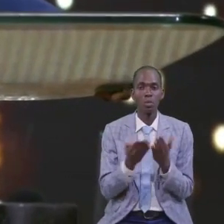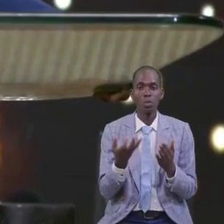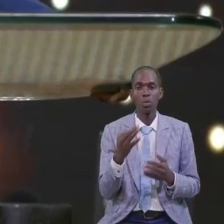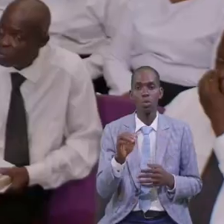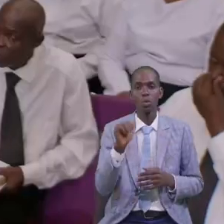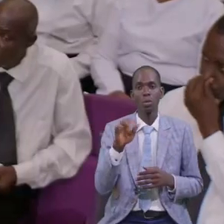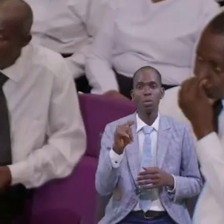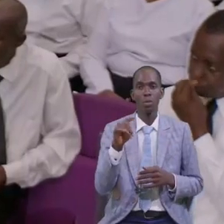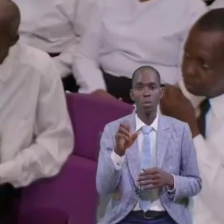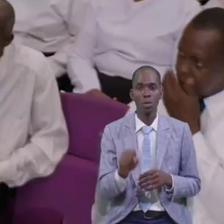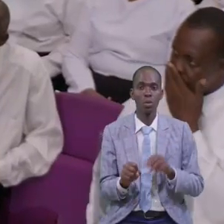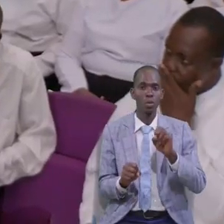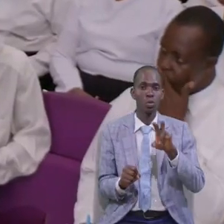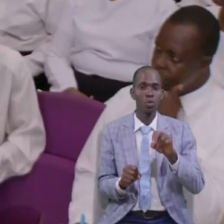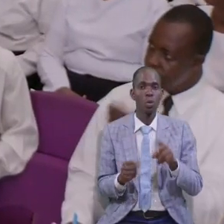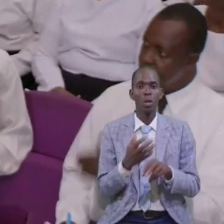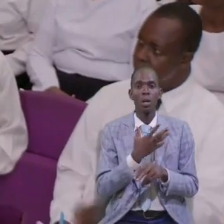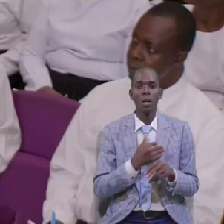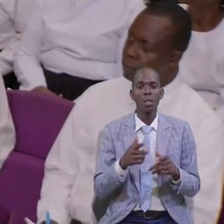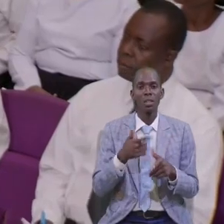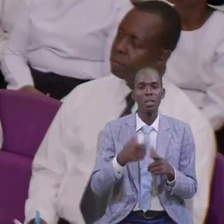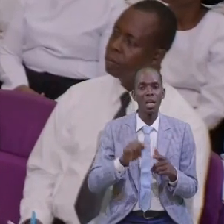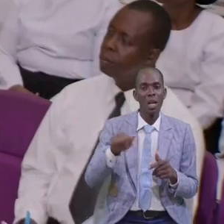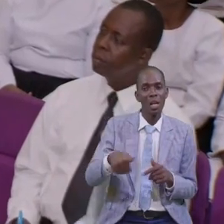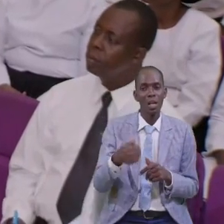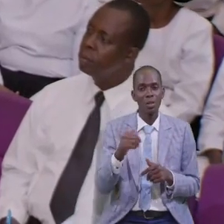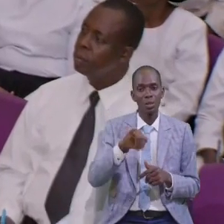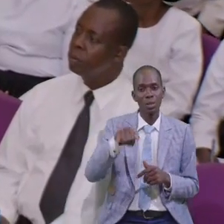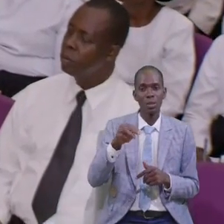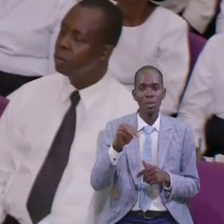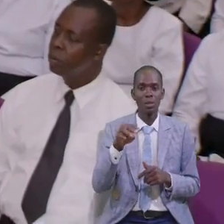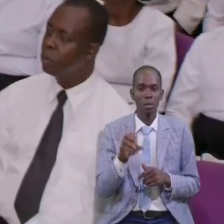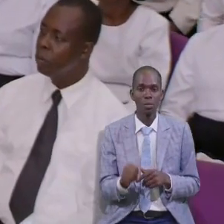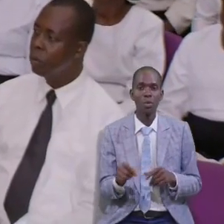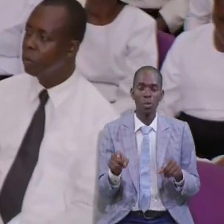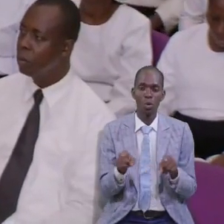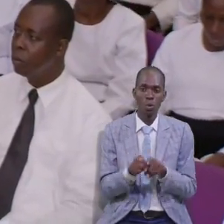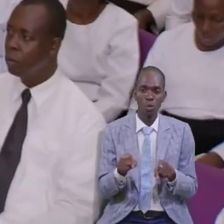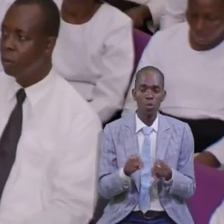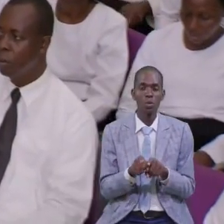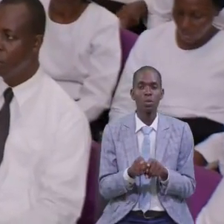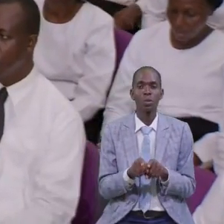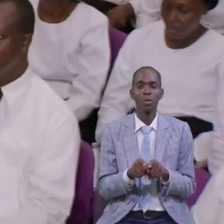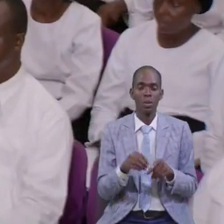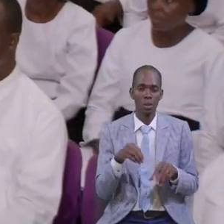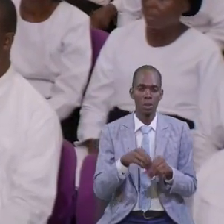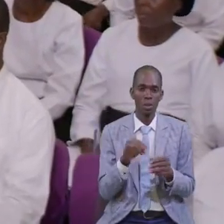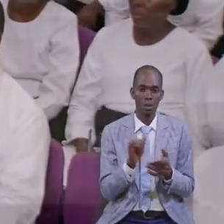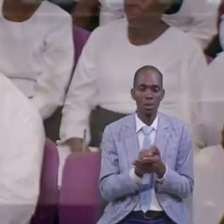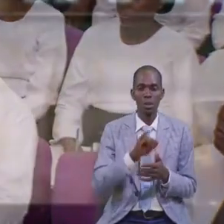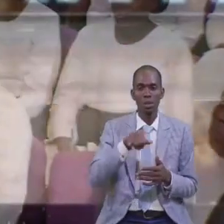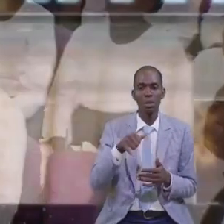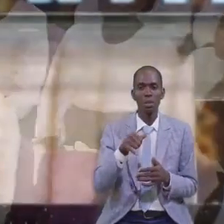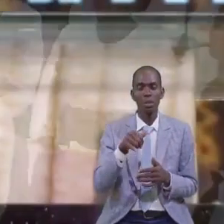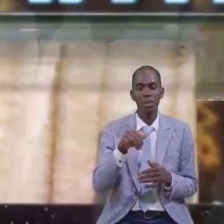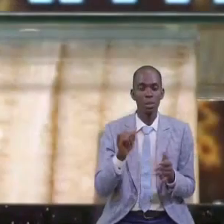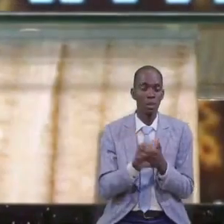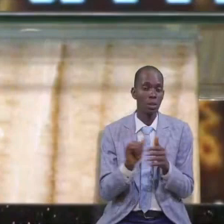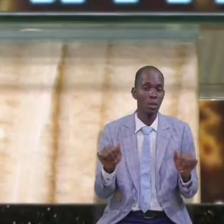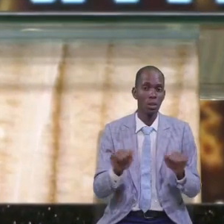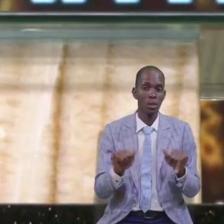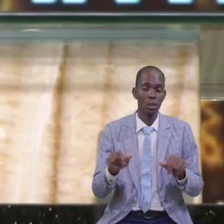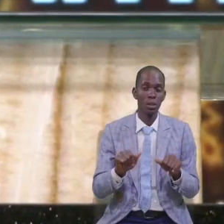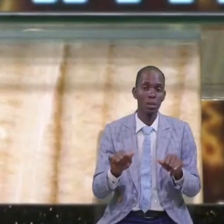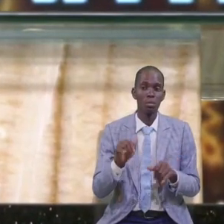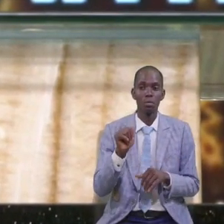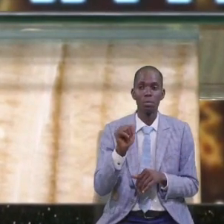chapter 12. And then another James offices in that same chapter. And it is the James, the